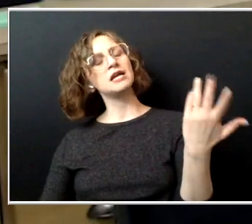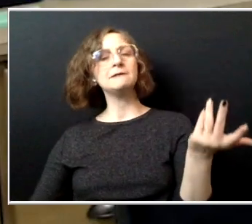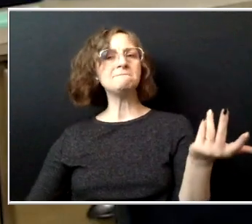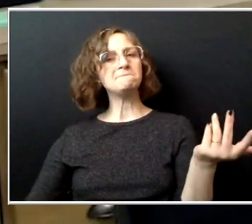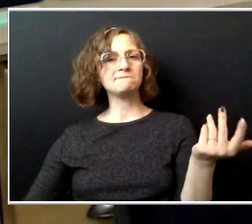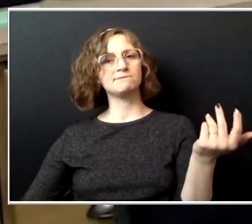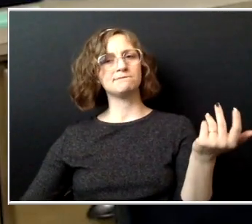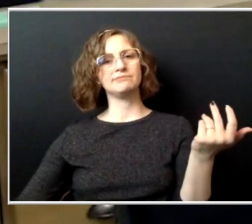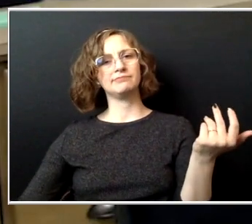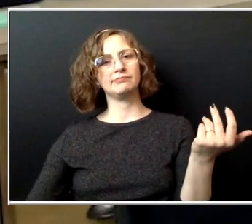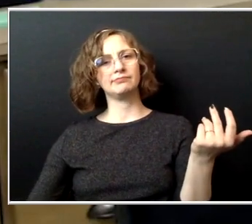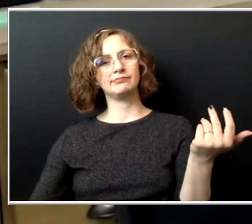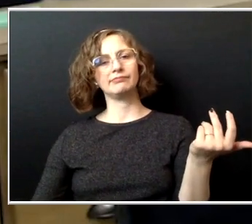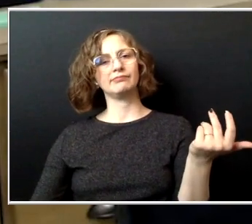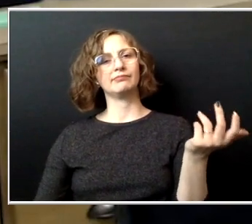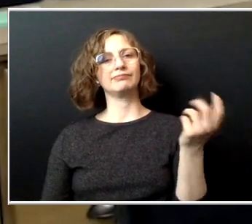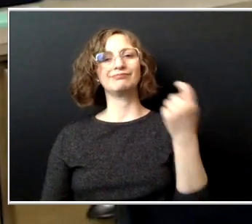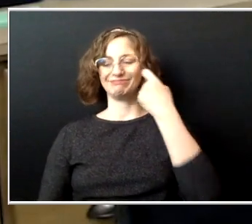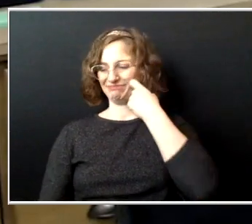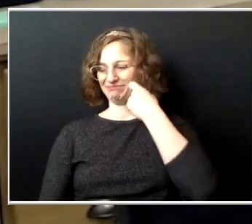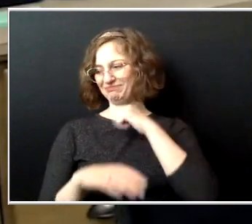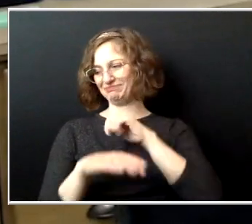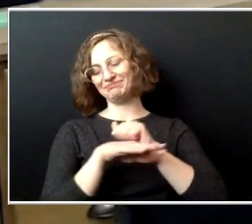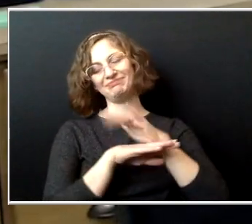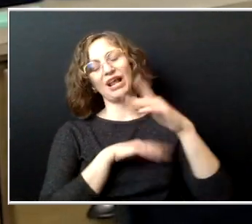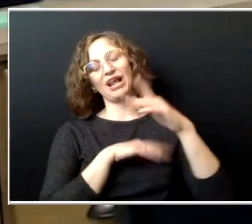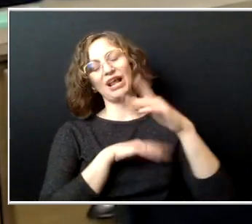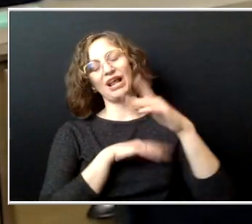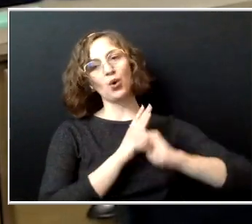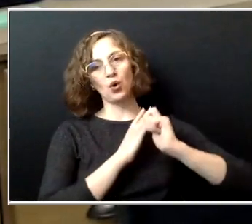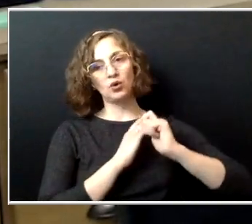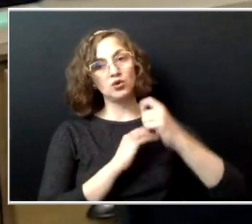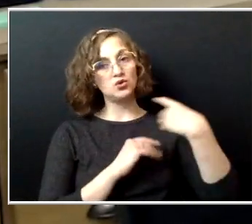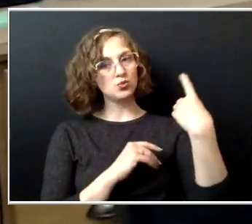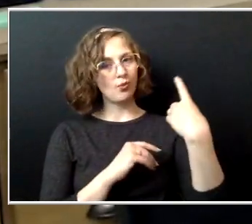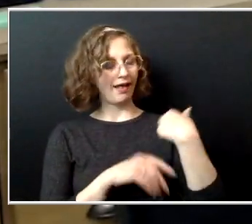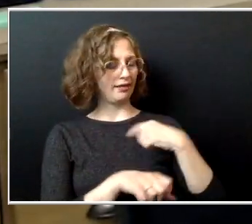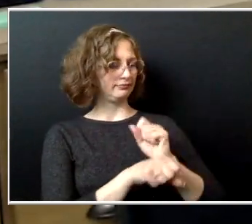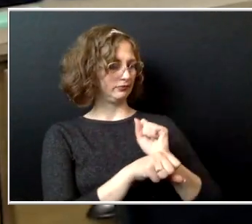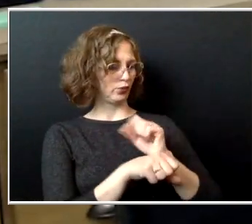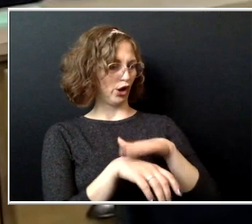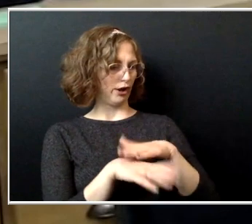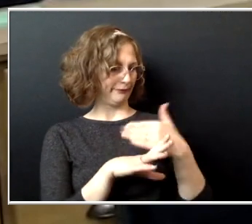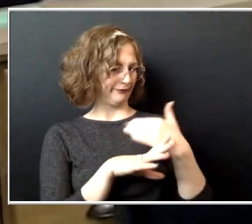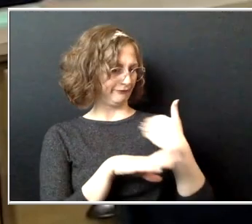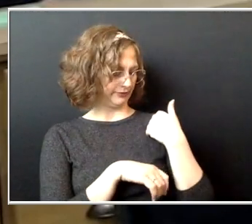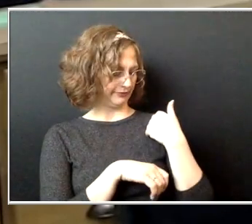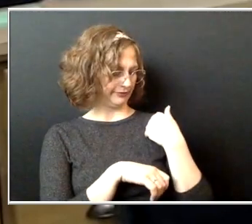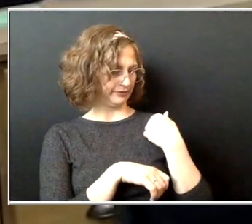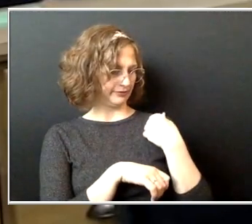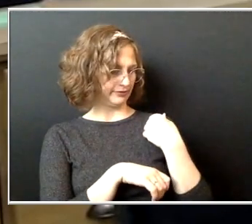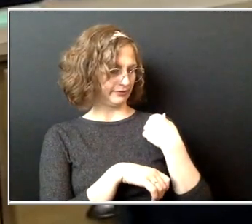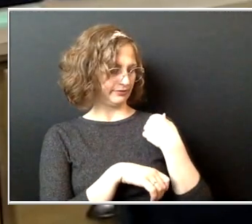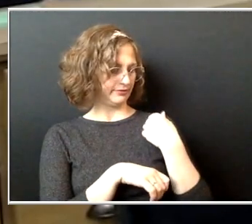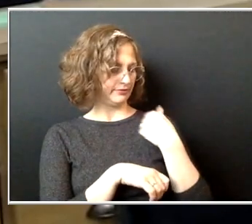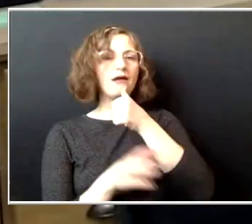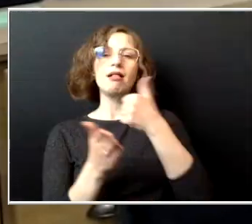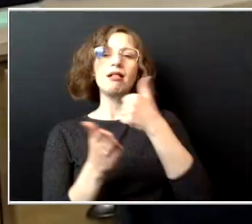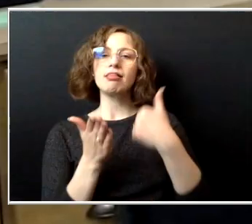actually just sent an article to one of those I was working on prior to leading up to this, a letter to an editor